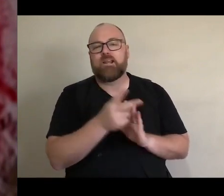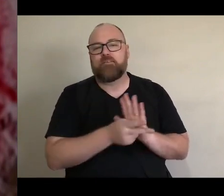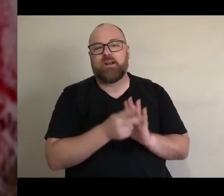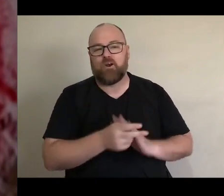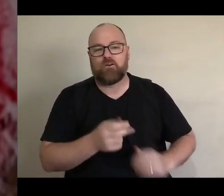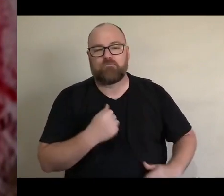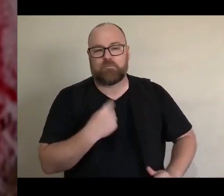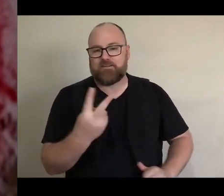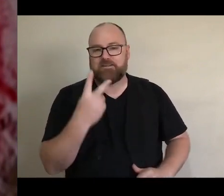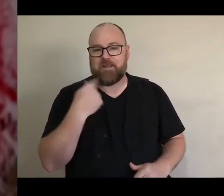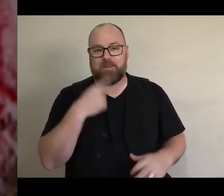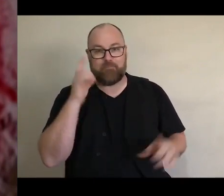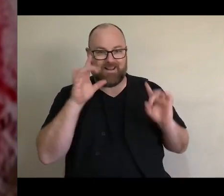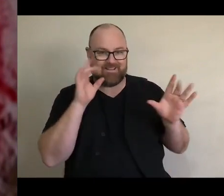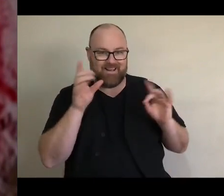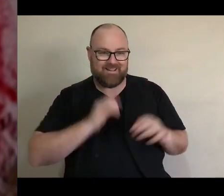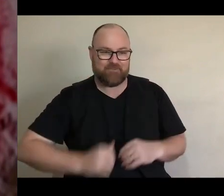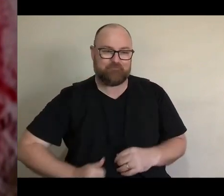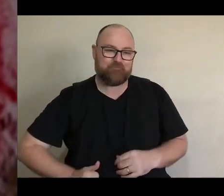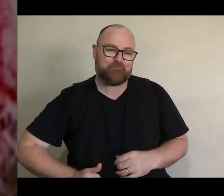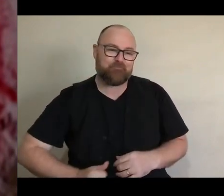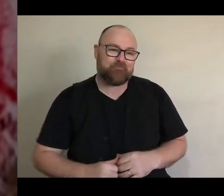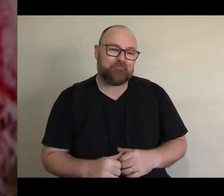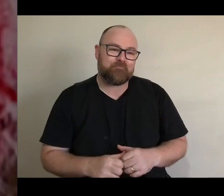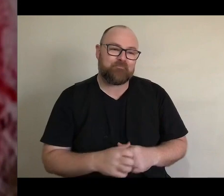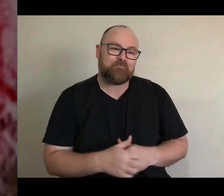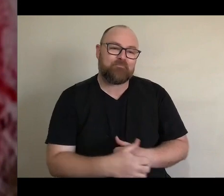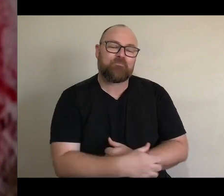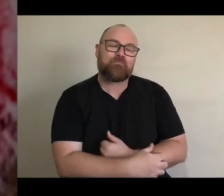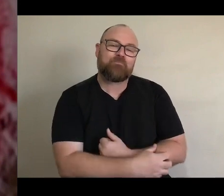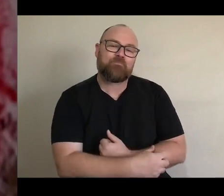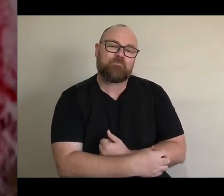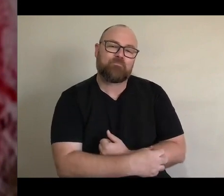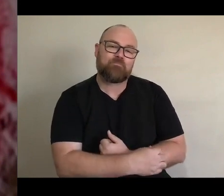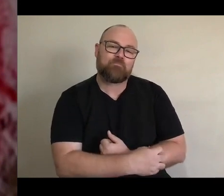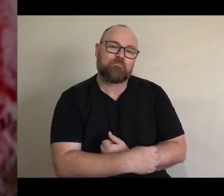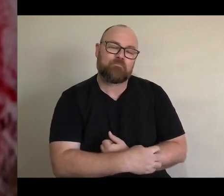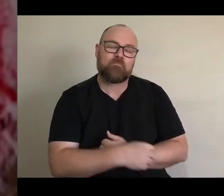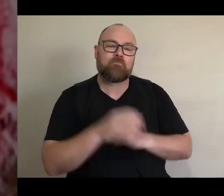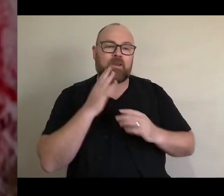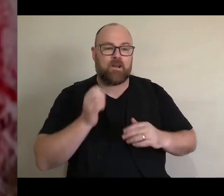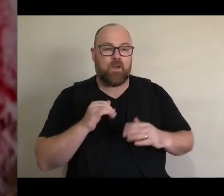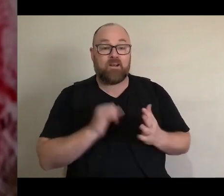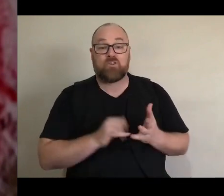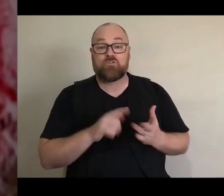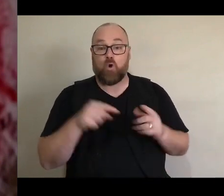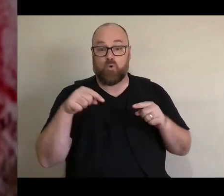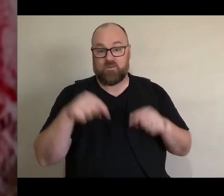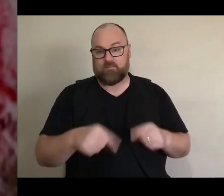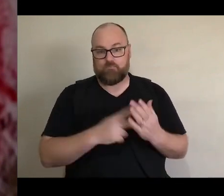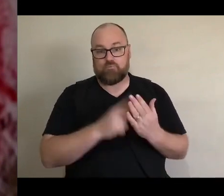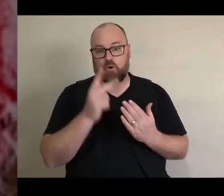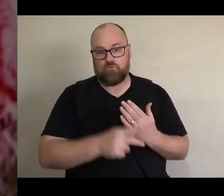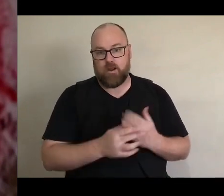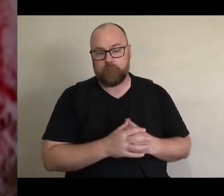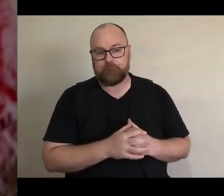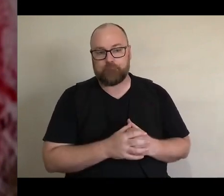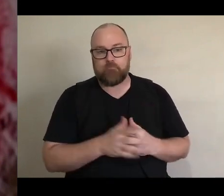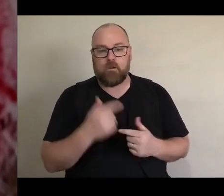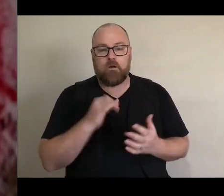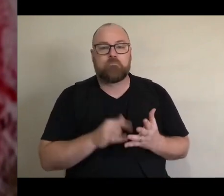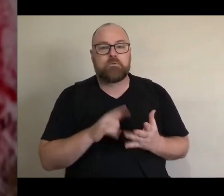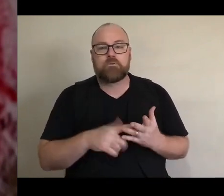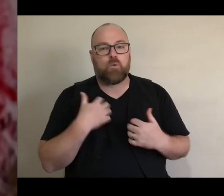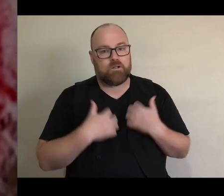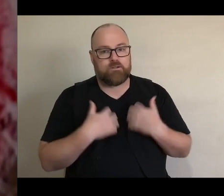Hey, don't matter. Gorgeous. But yeah, anyway, so so the program itself, I'm so excited about it. This